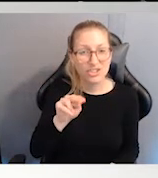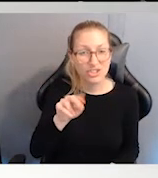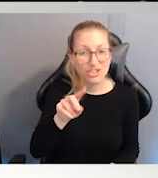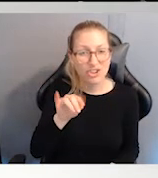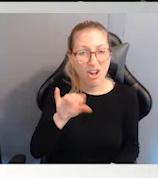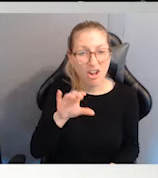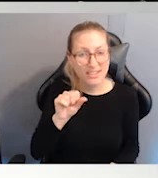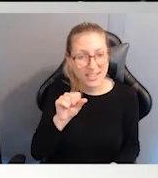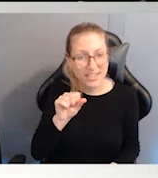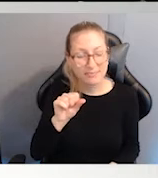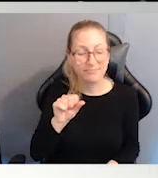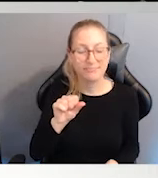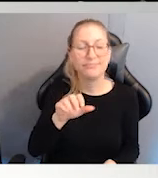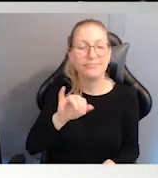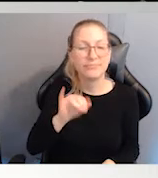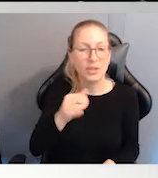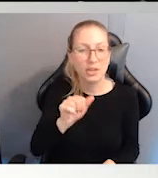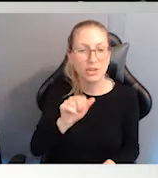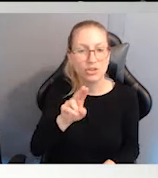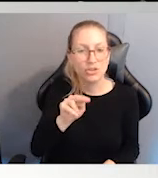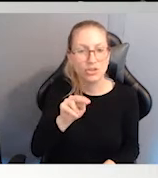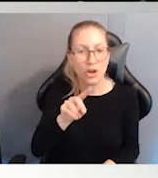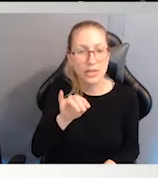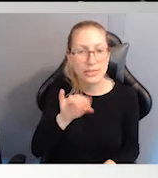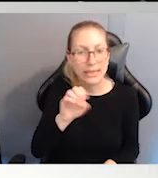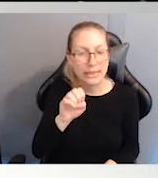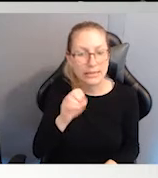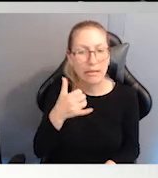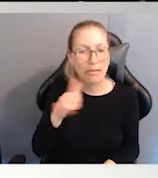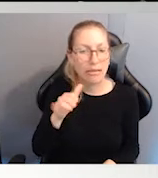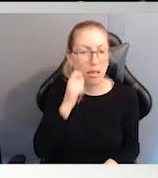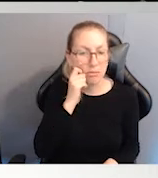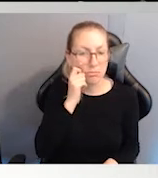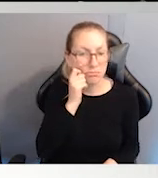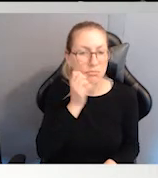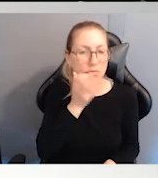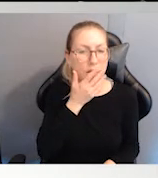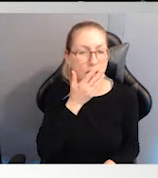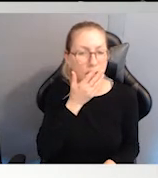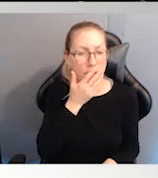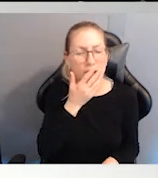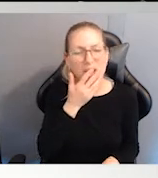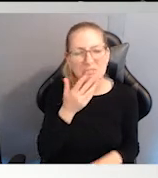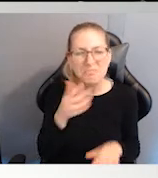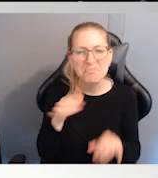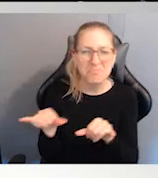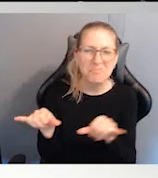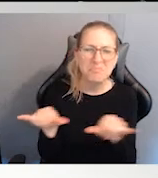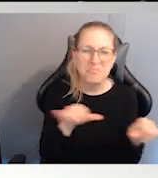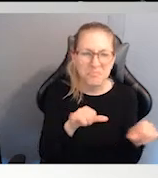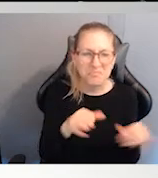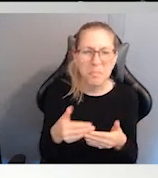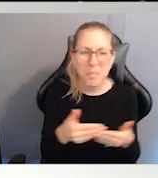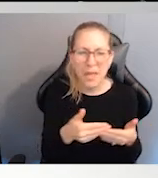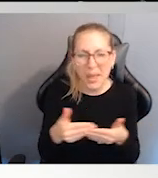skin. I know it's very common for babies.